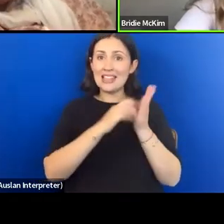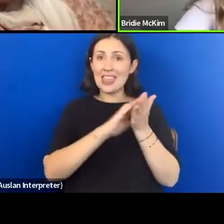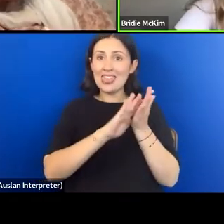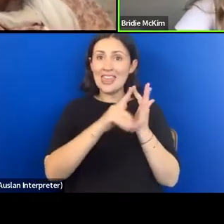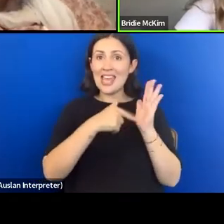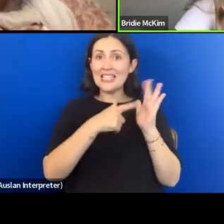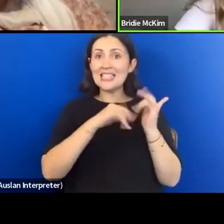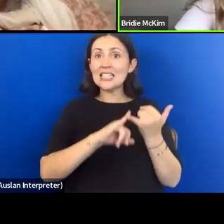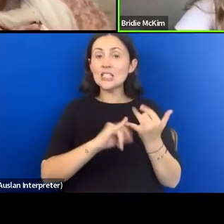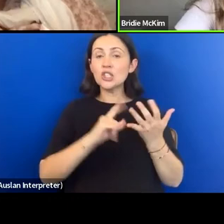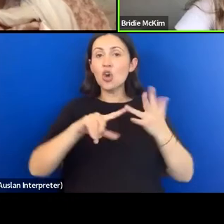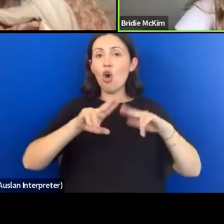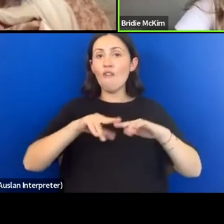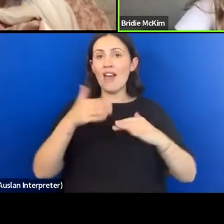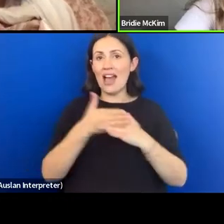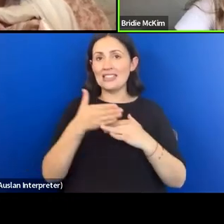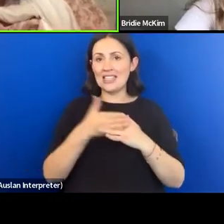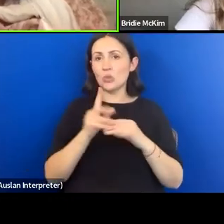think,